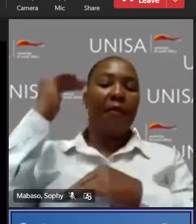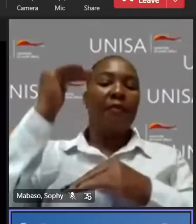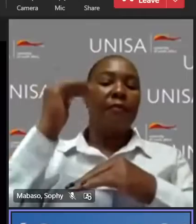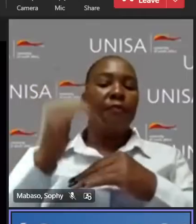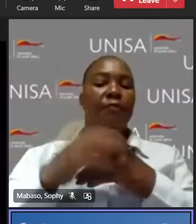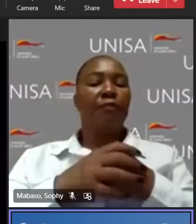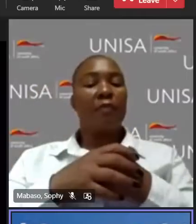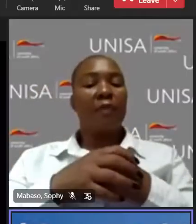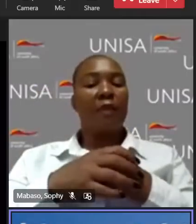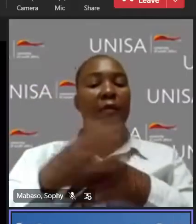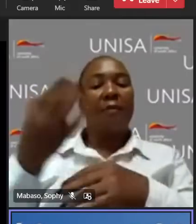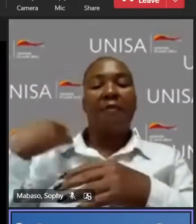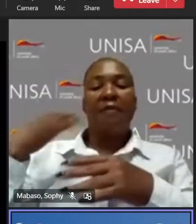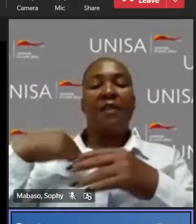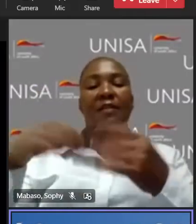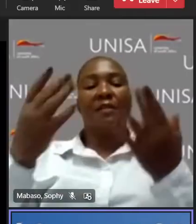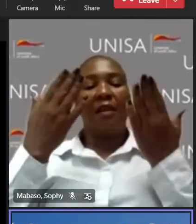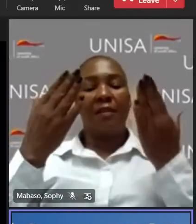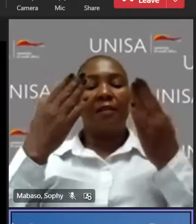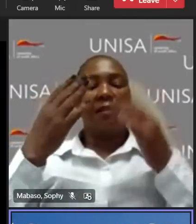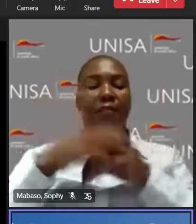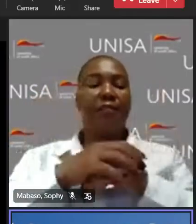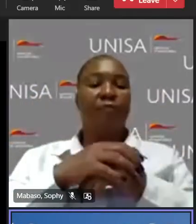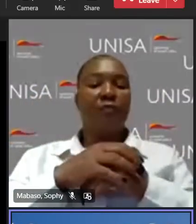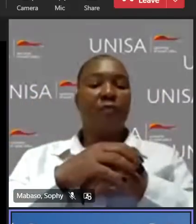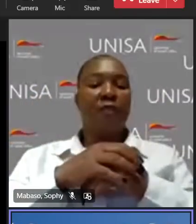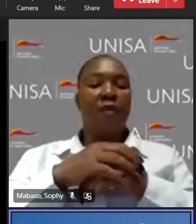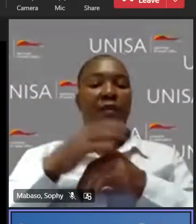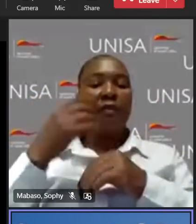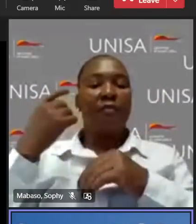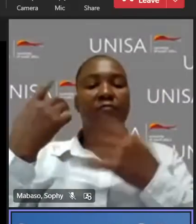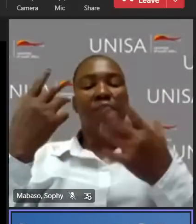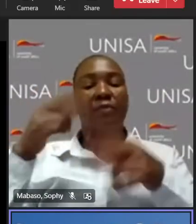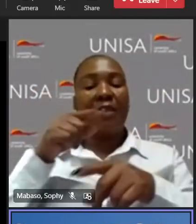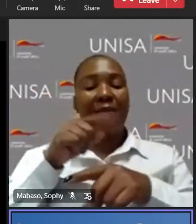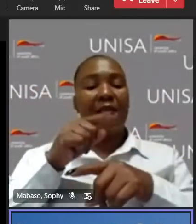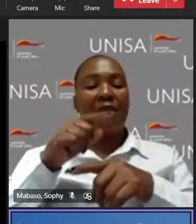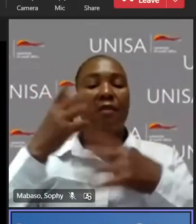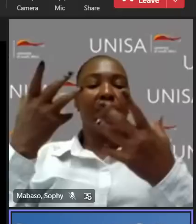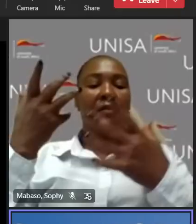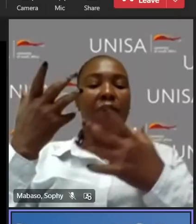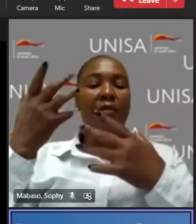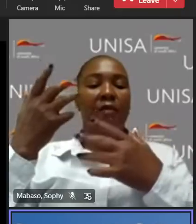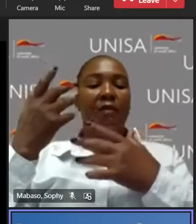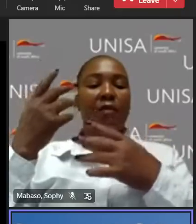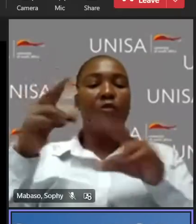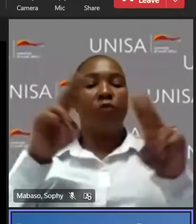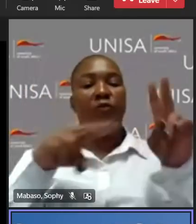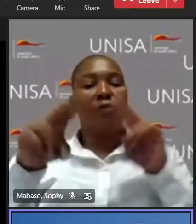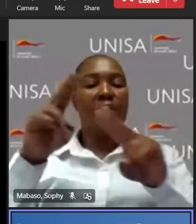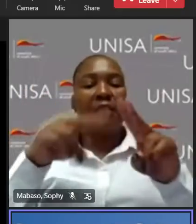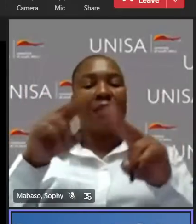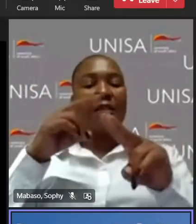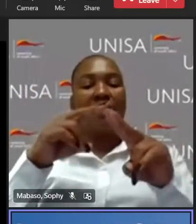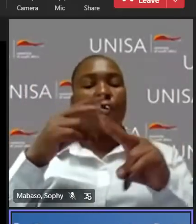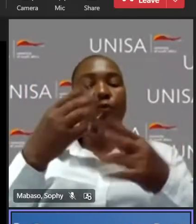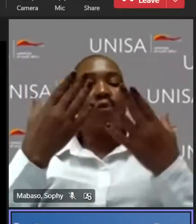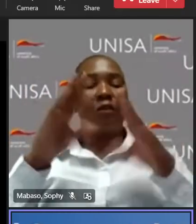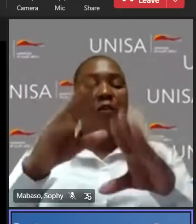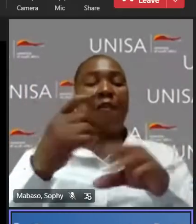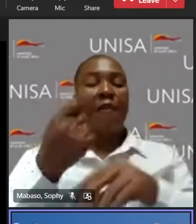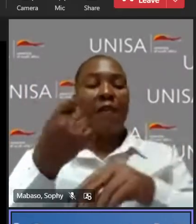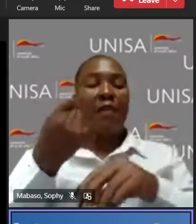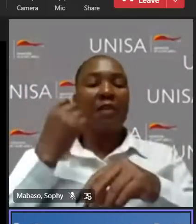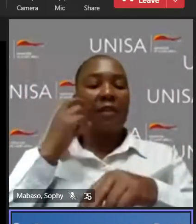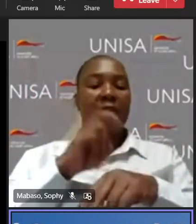above in their previous year of study. And it is looking for students who are financially needy, the